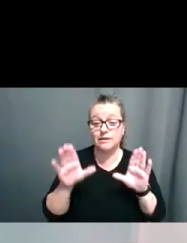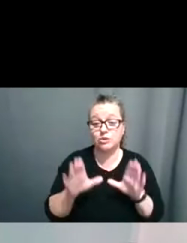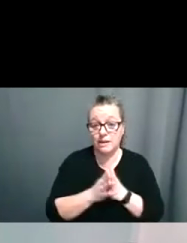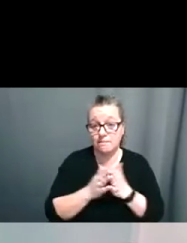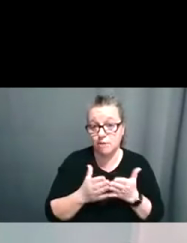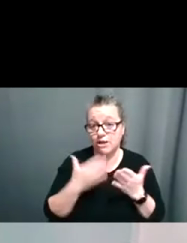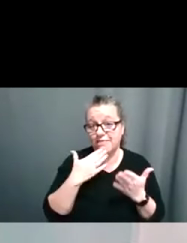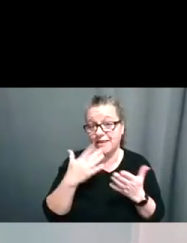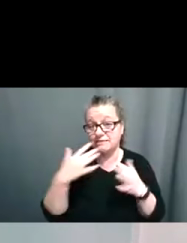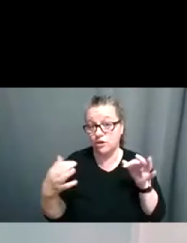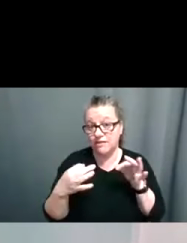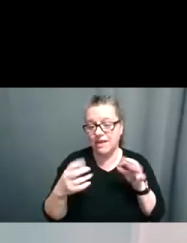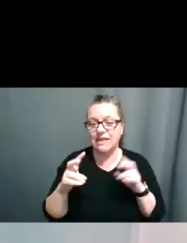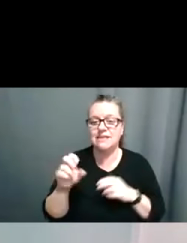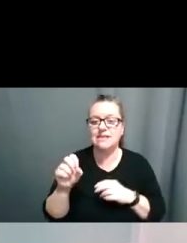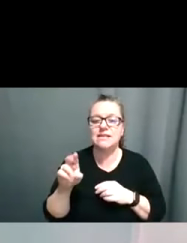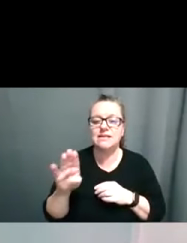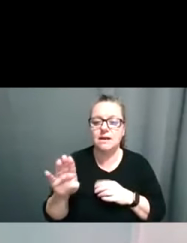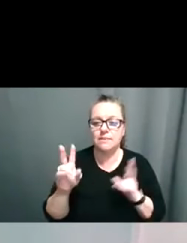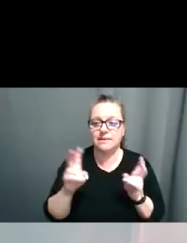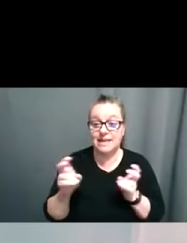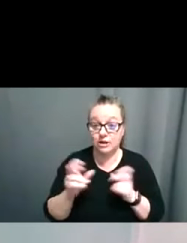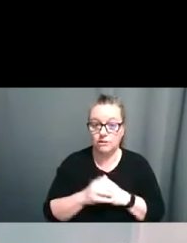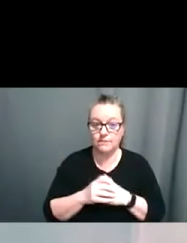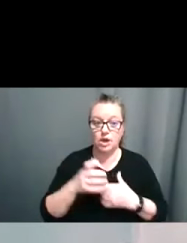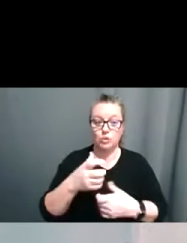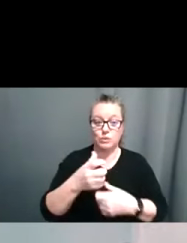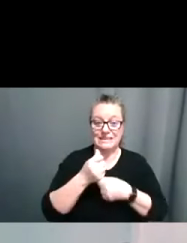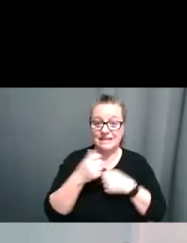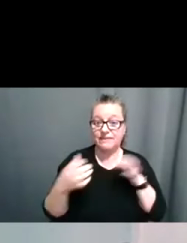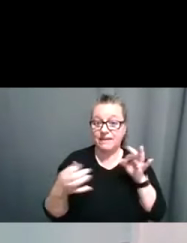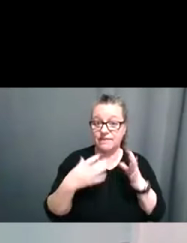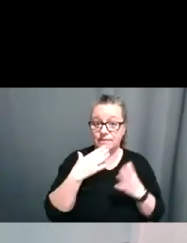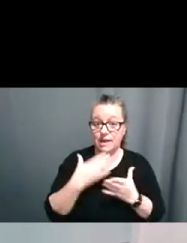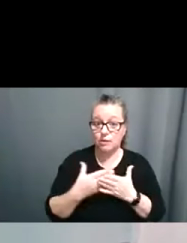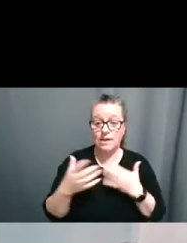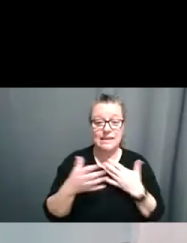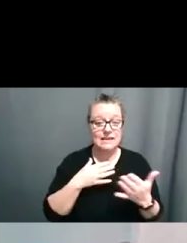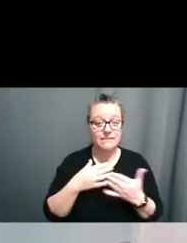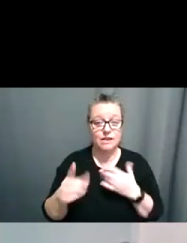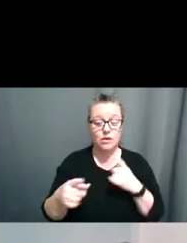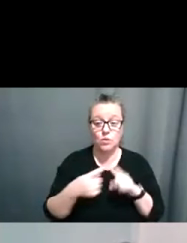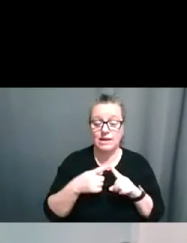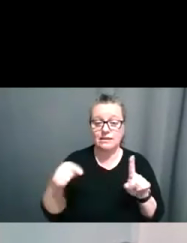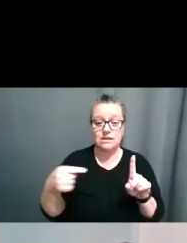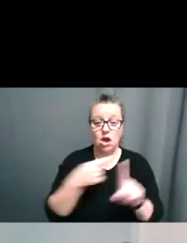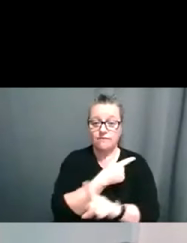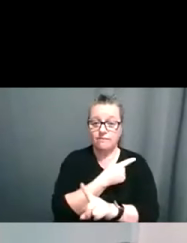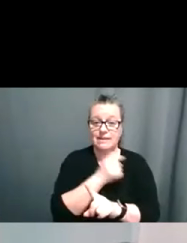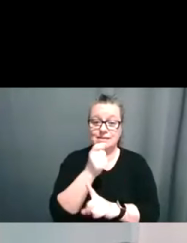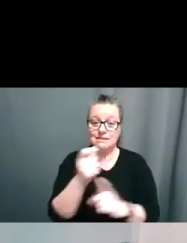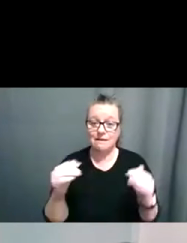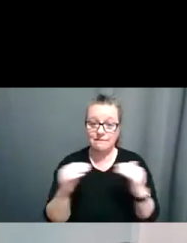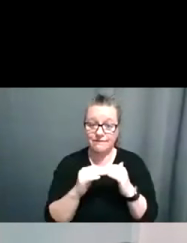Feedback, is its subtitle, Receiving Feedback Well, even when it is off base, unfair,